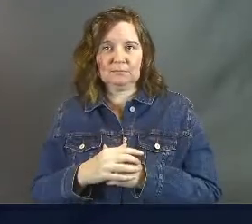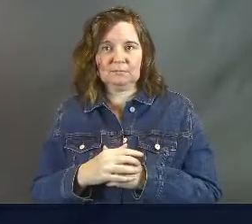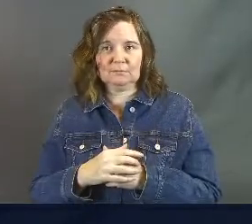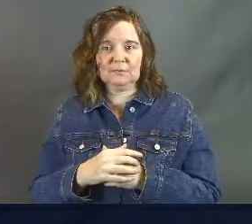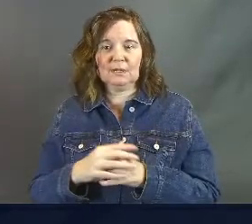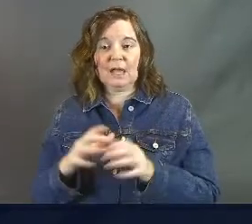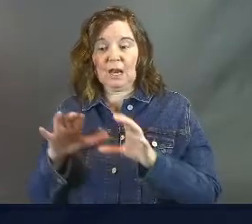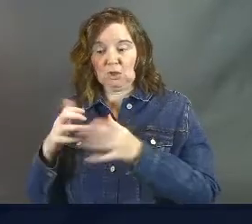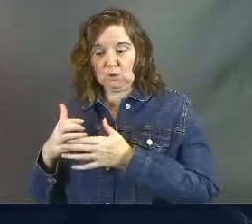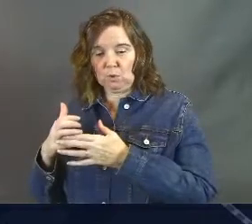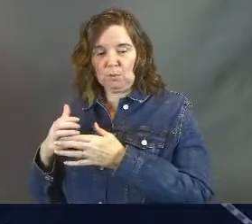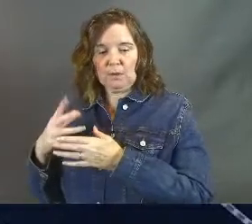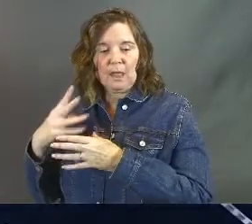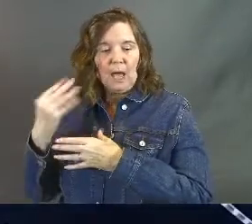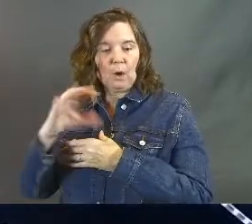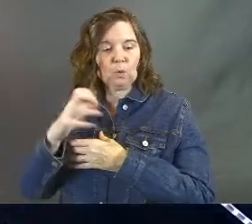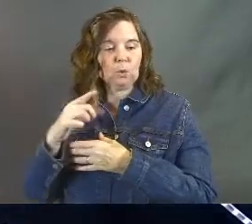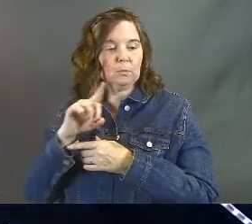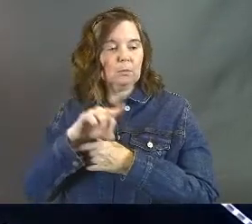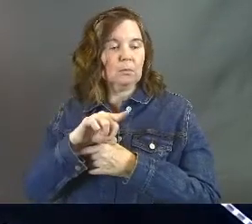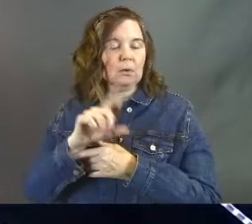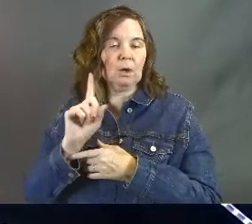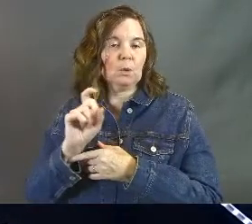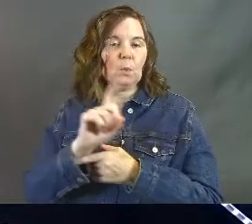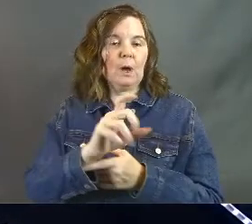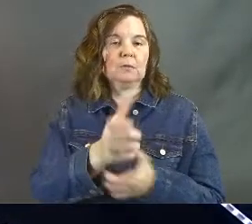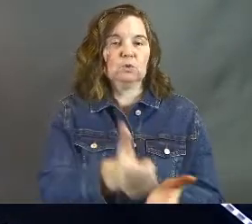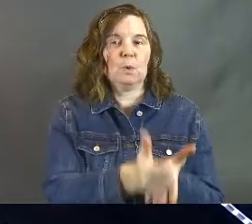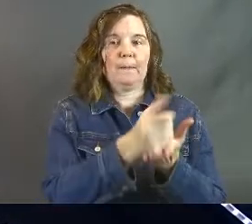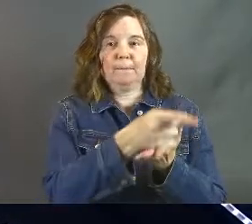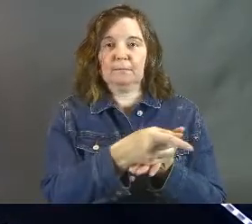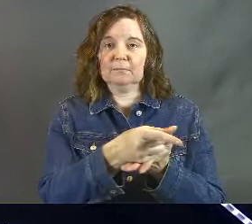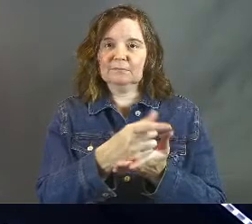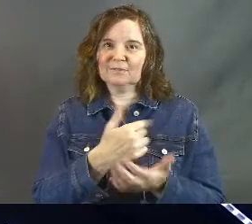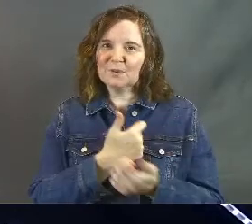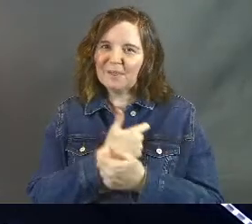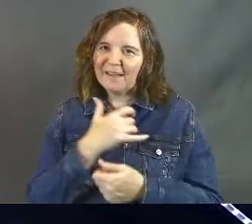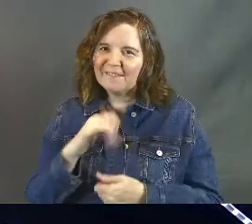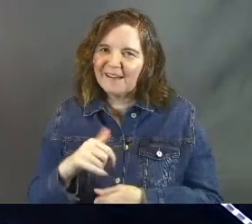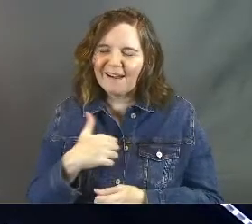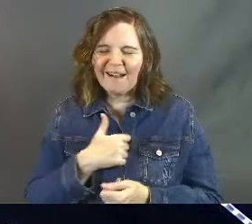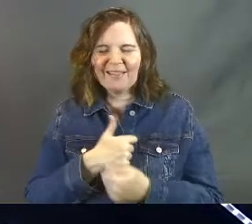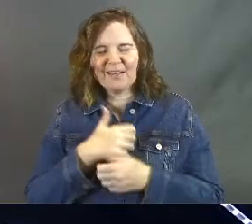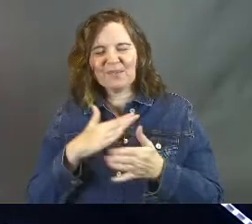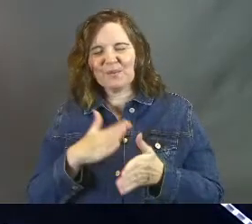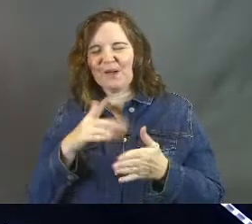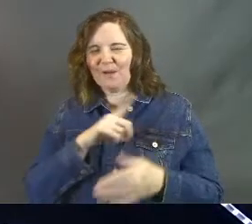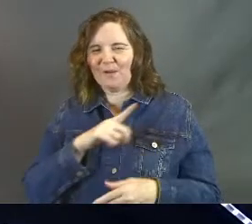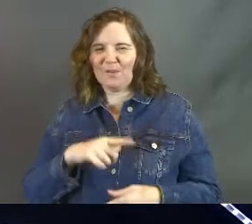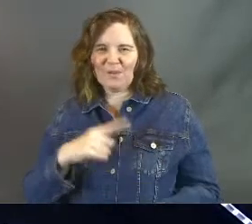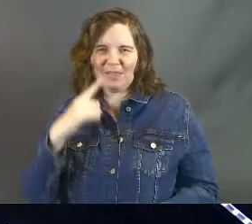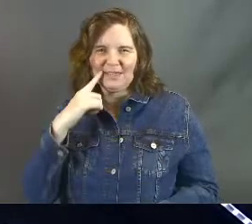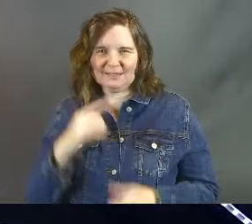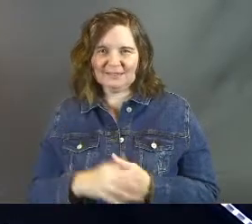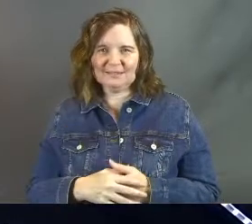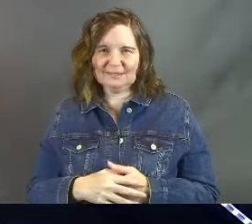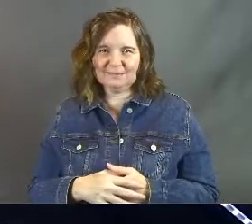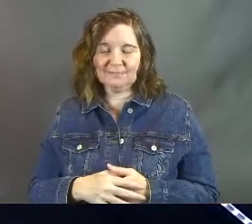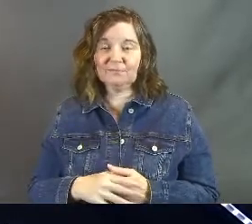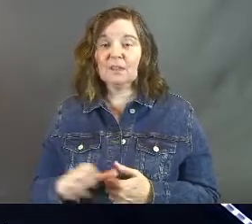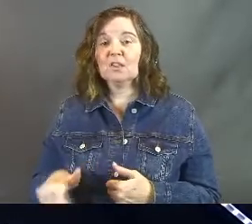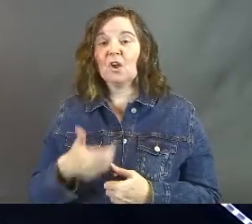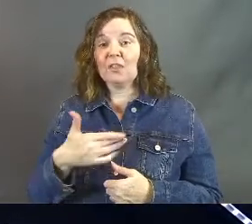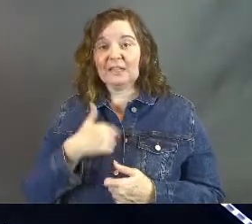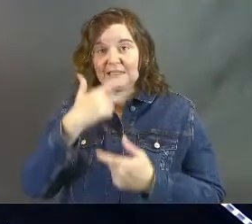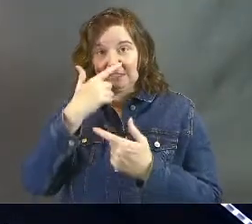help somebody. Do you love that today? I love the way our Lord thinks today. The other